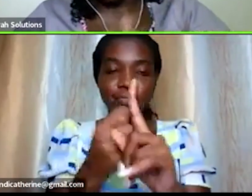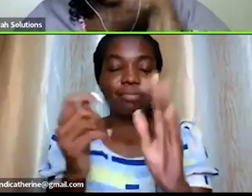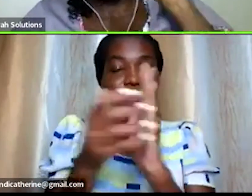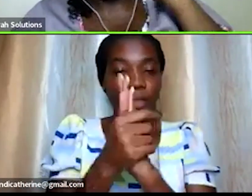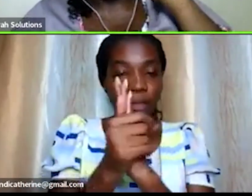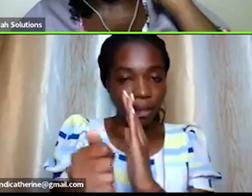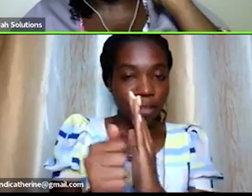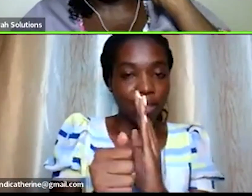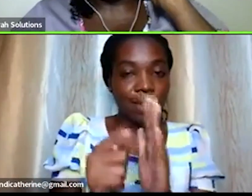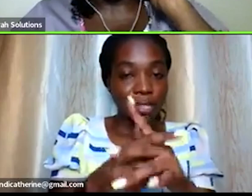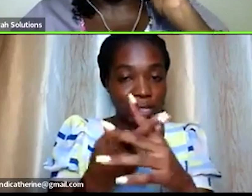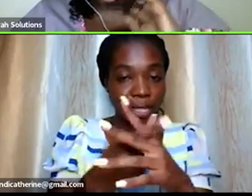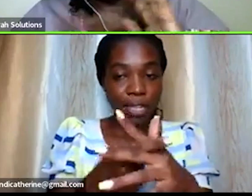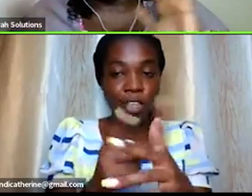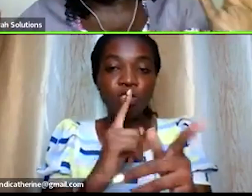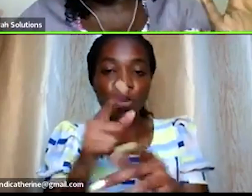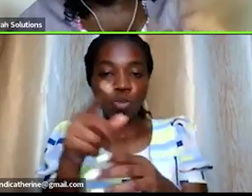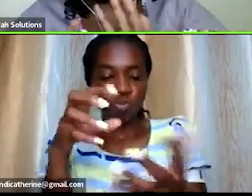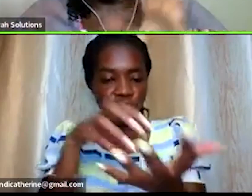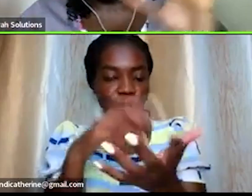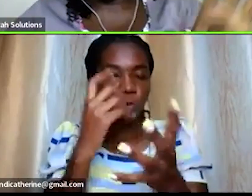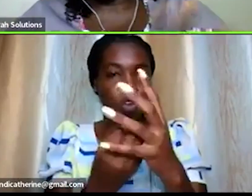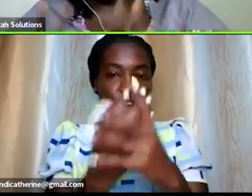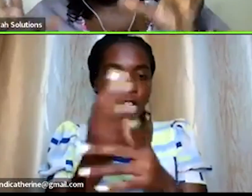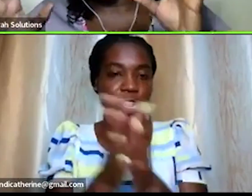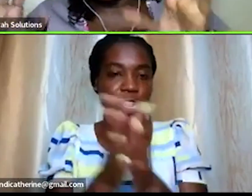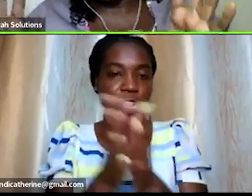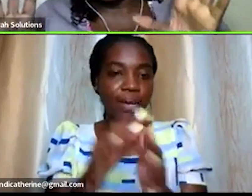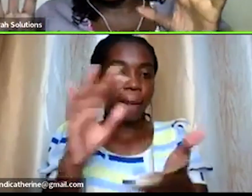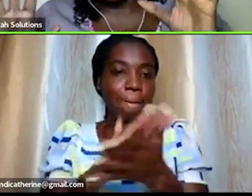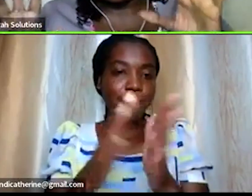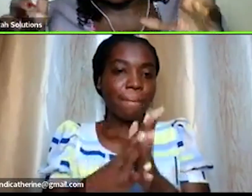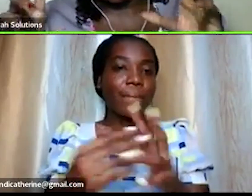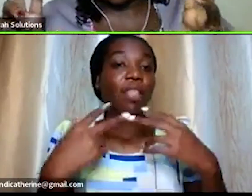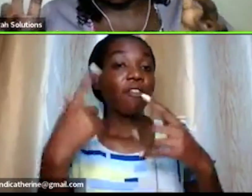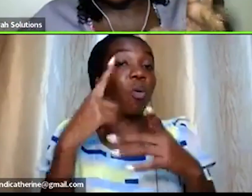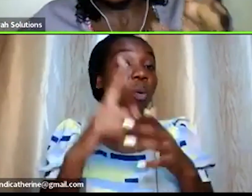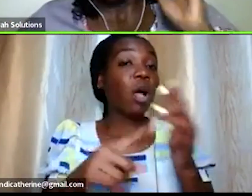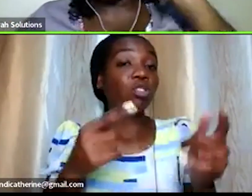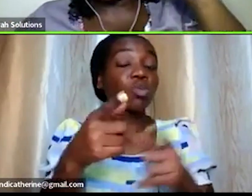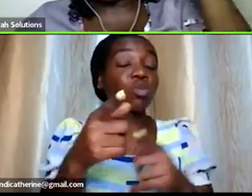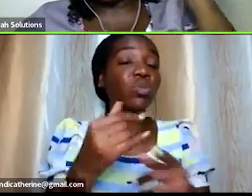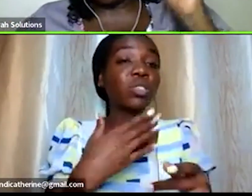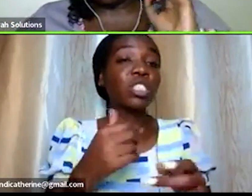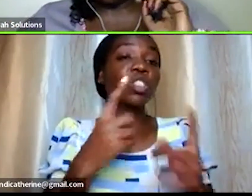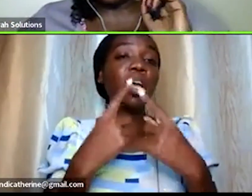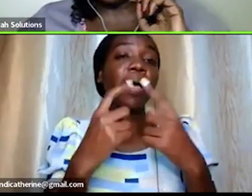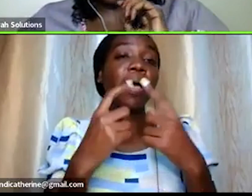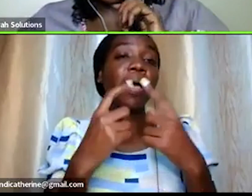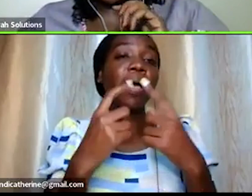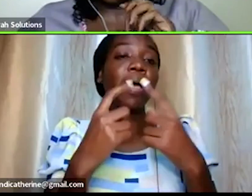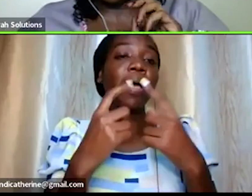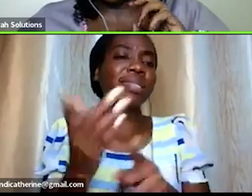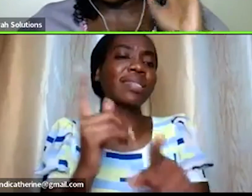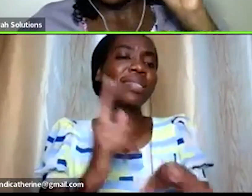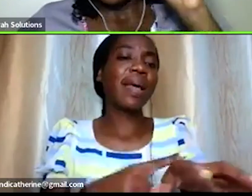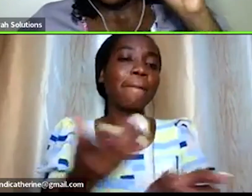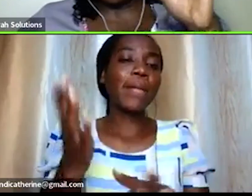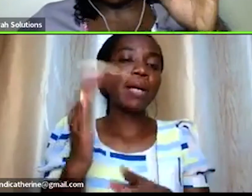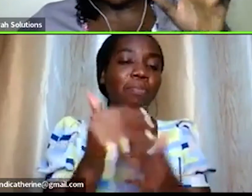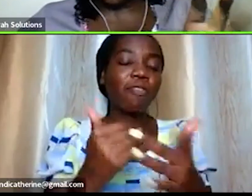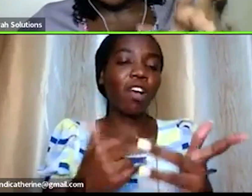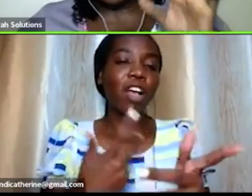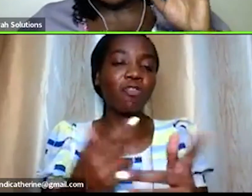for growth and or getting unstuck, or whatever it is that we want to talk about. But just going back before we forget that